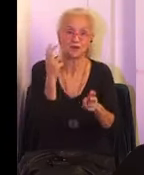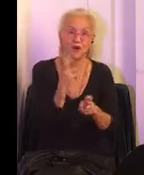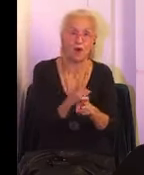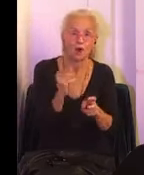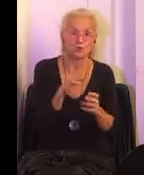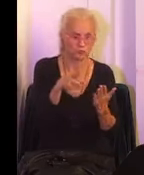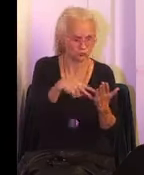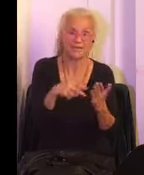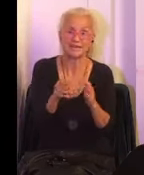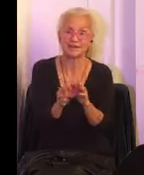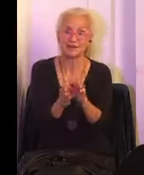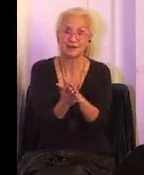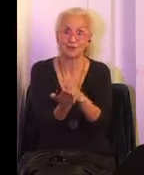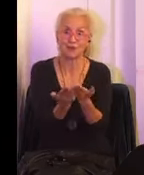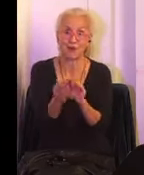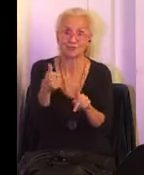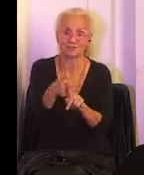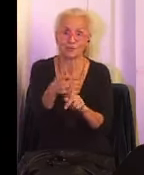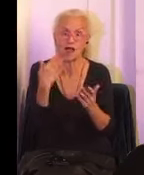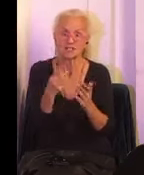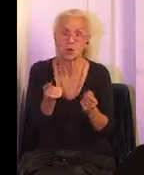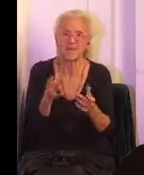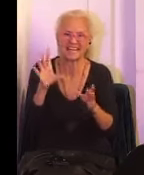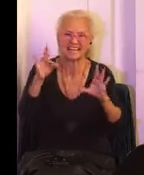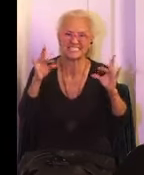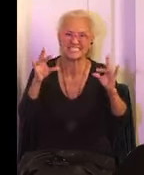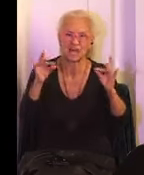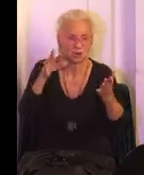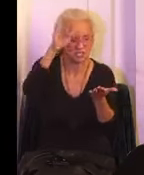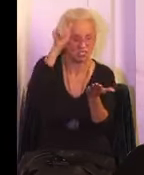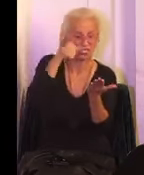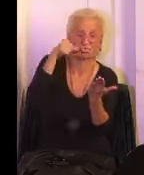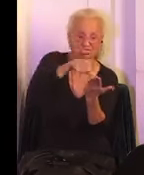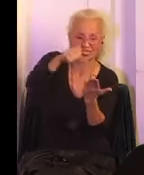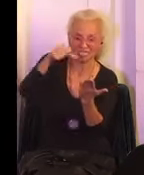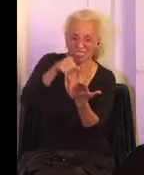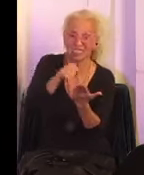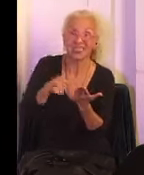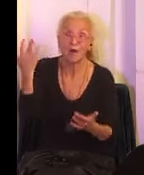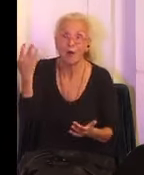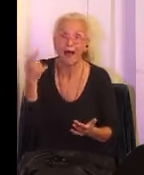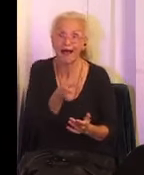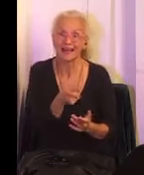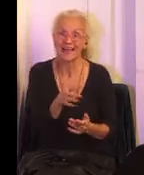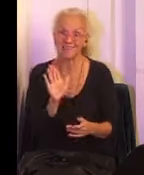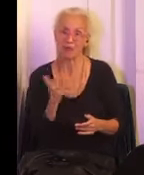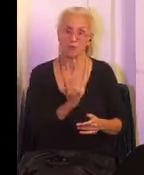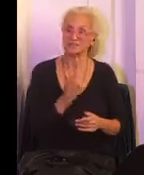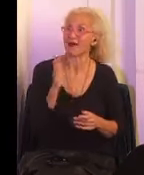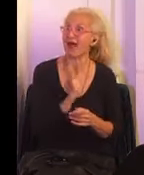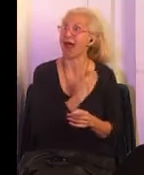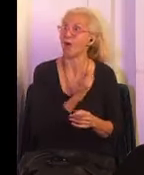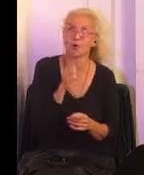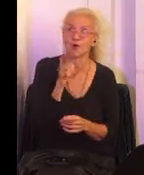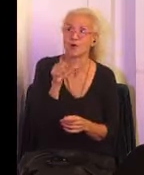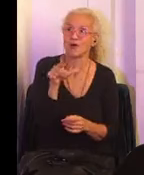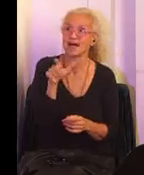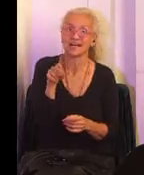even read the card because there were so many stickers all over it, because that was our Glenn. He loved